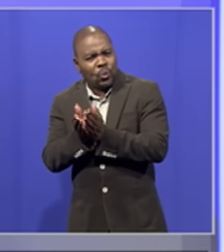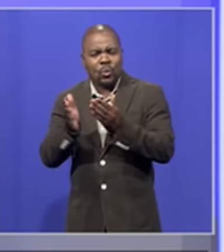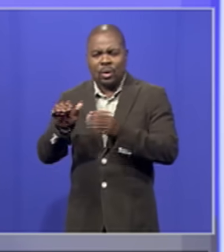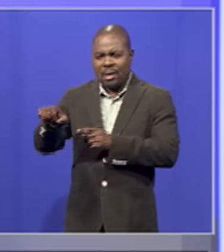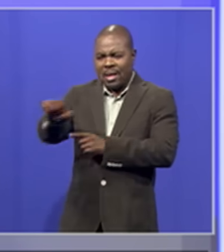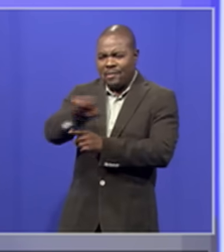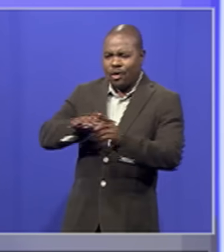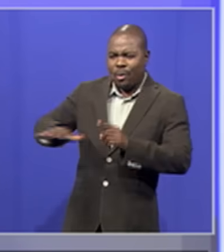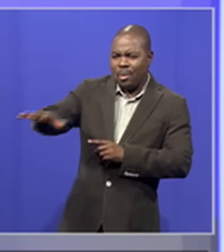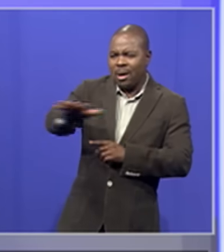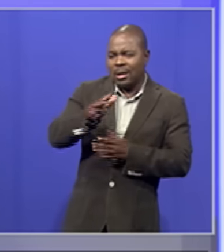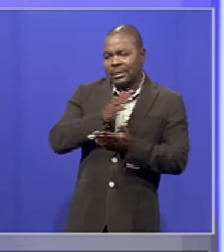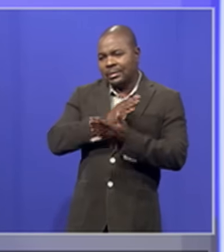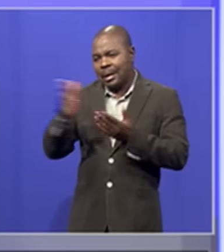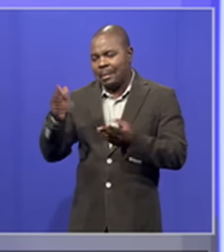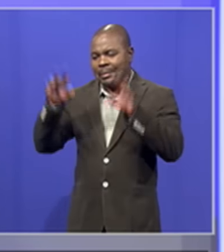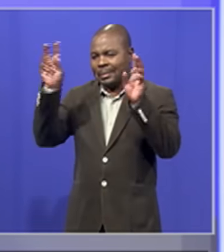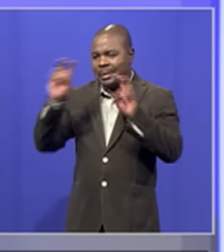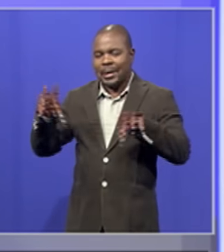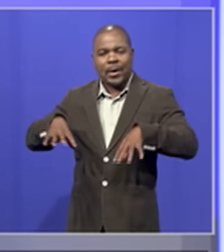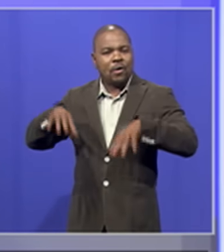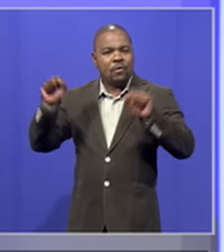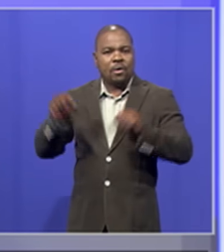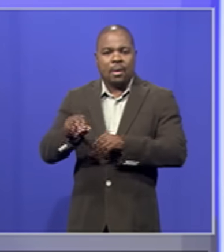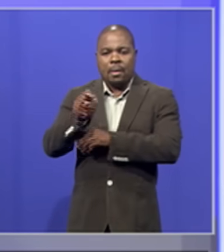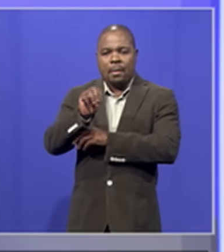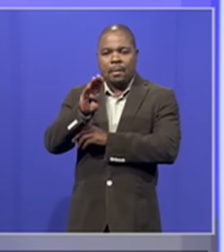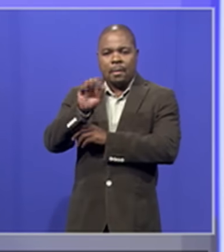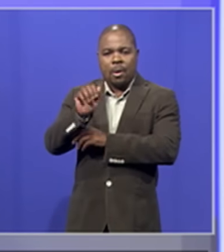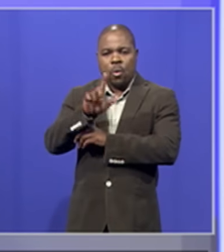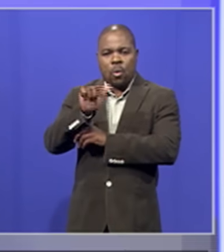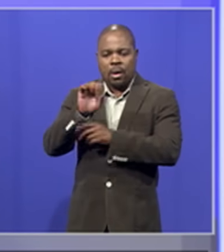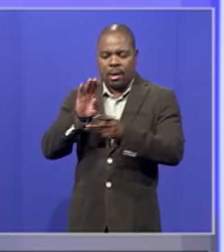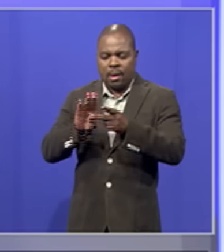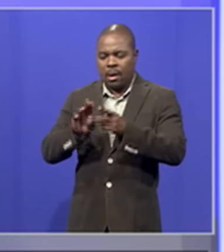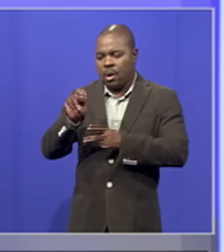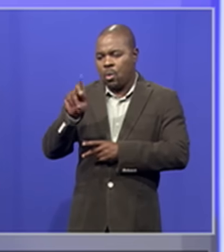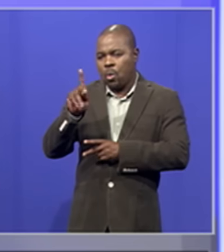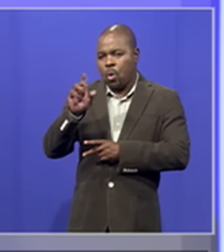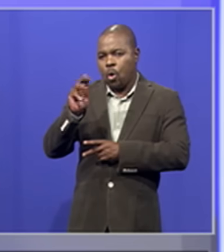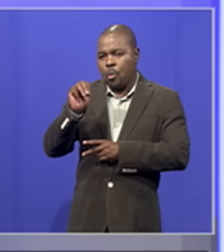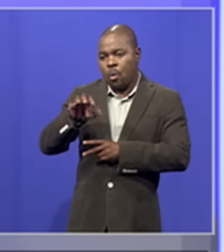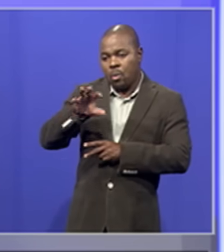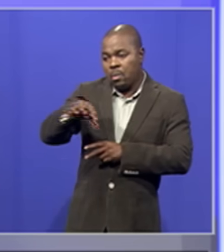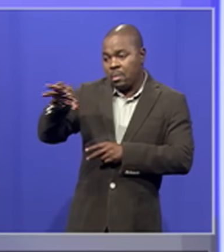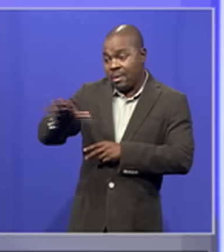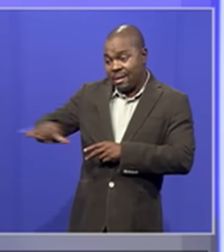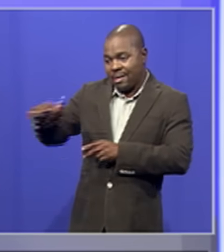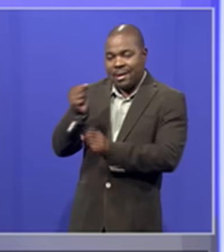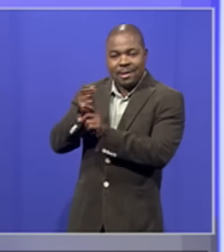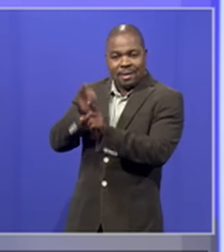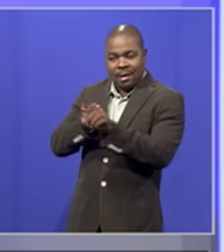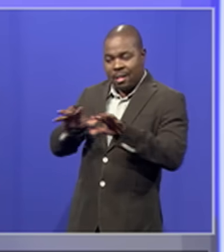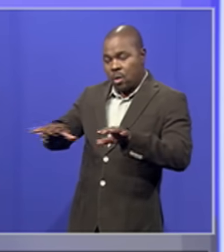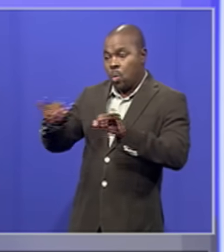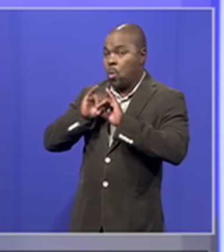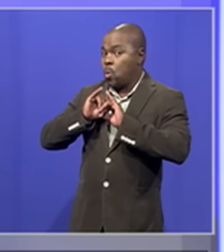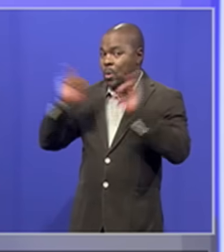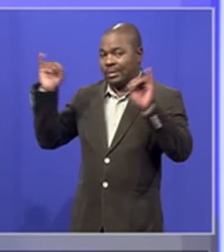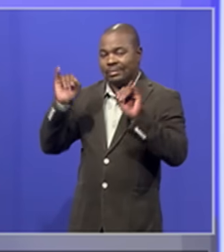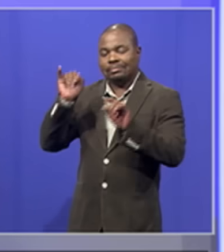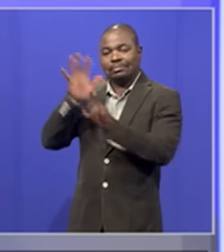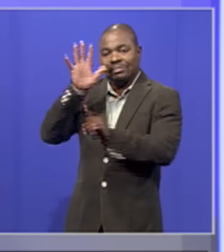ditikologo tše dingwe di sena le mohlagase. Motsana wa Mbaola le Ngomo ka ntlenyana ga Kiane ke tšona tšeo di angwilego šoro ke mafula